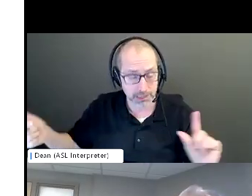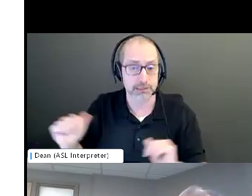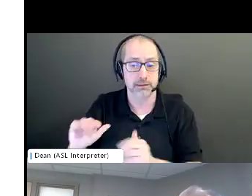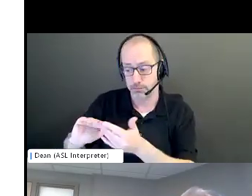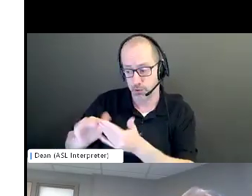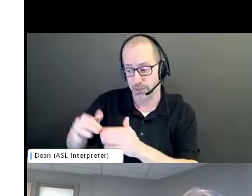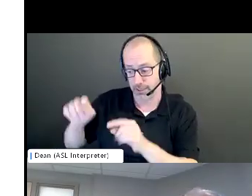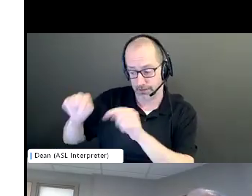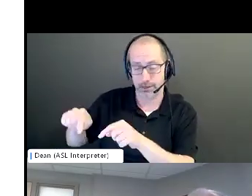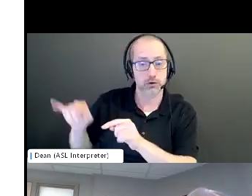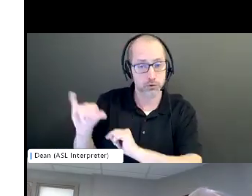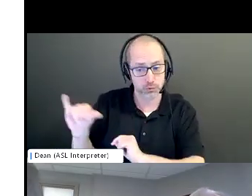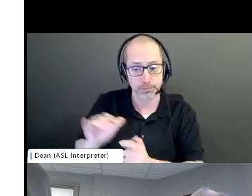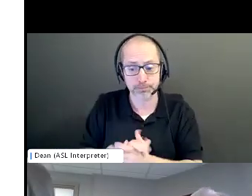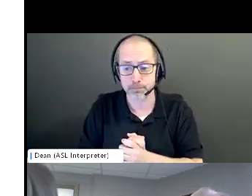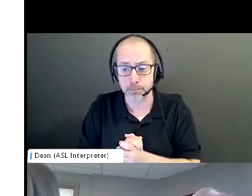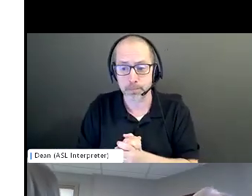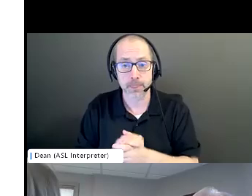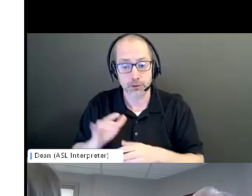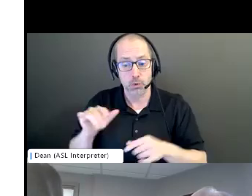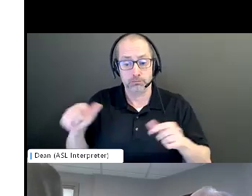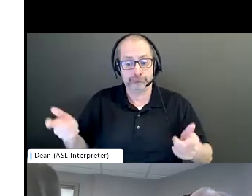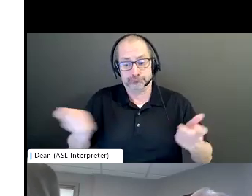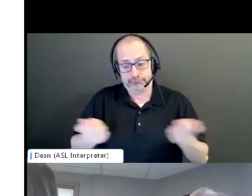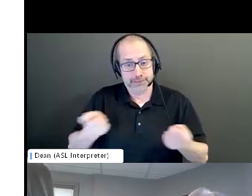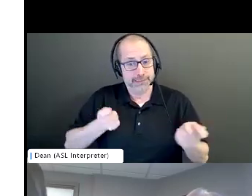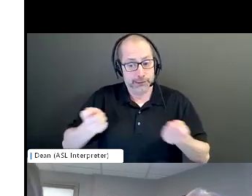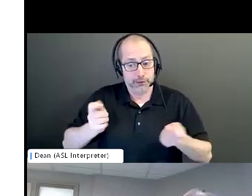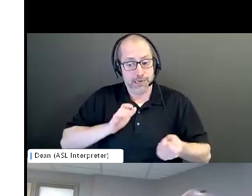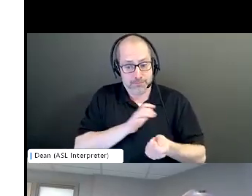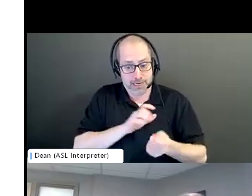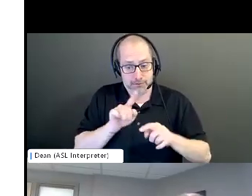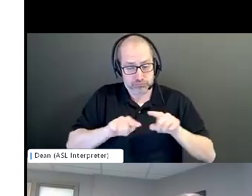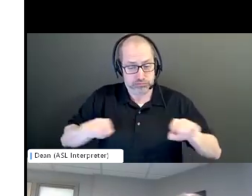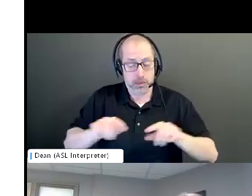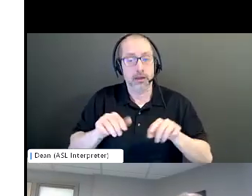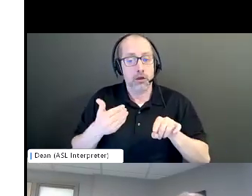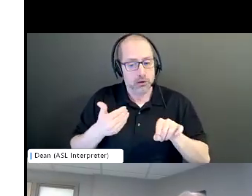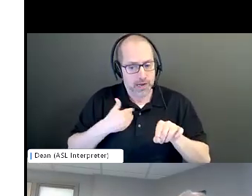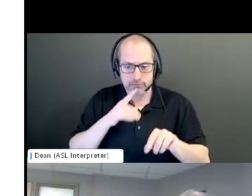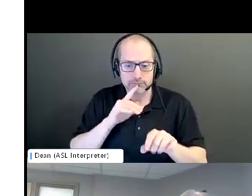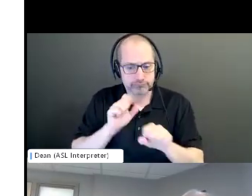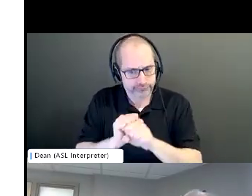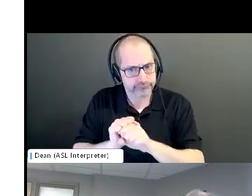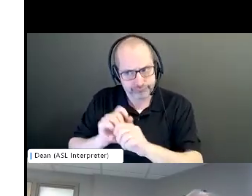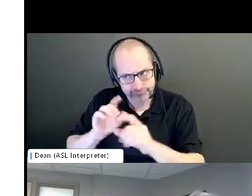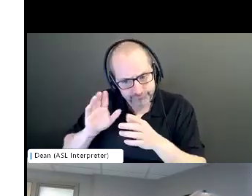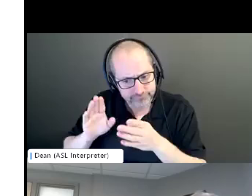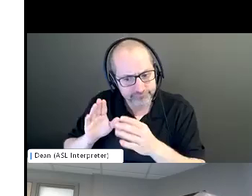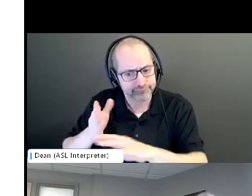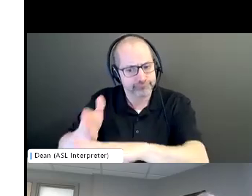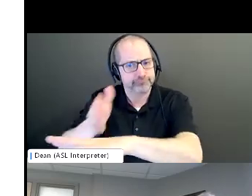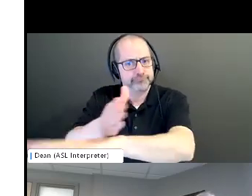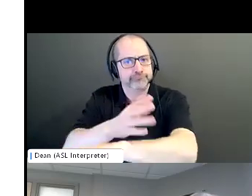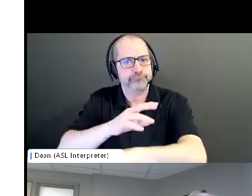community. And this committee has made great strides in addressing elder abuse in the province.